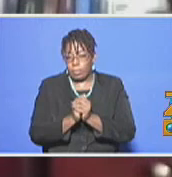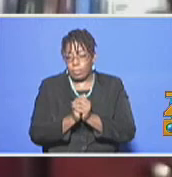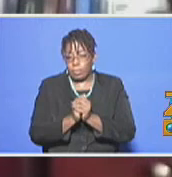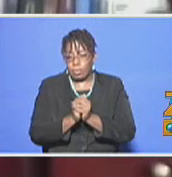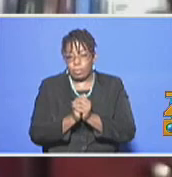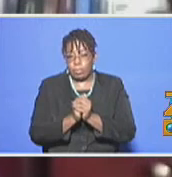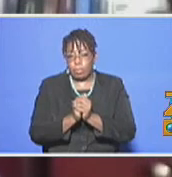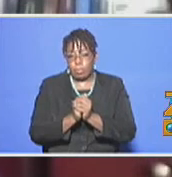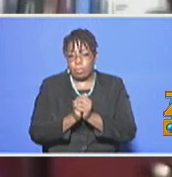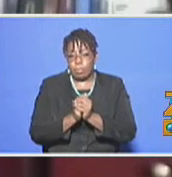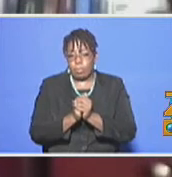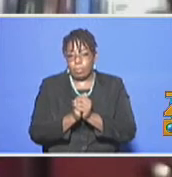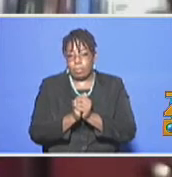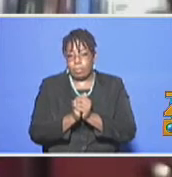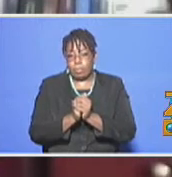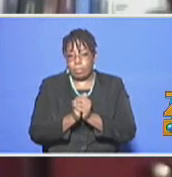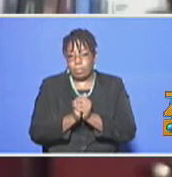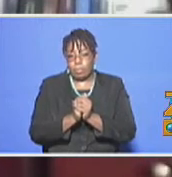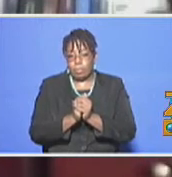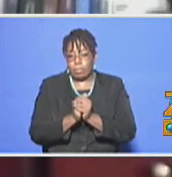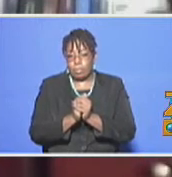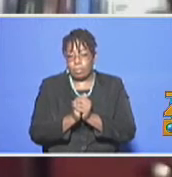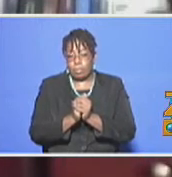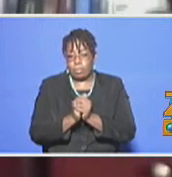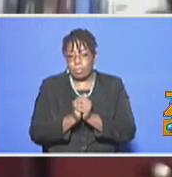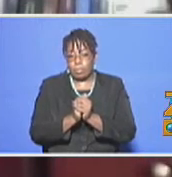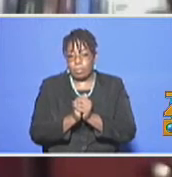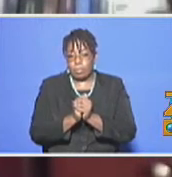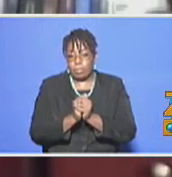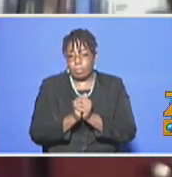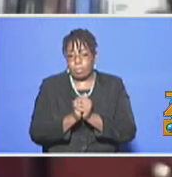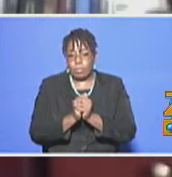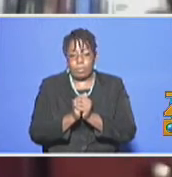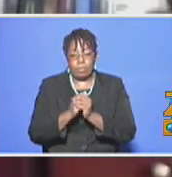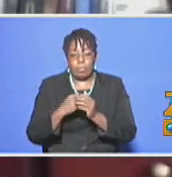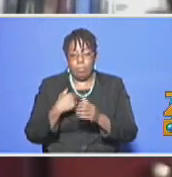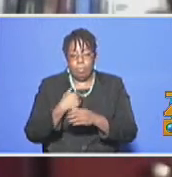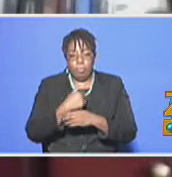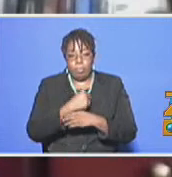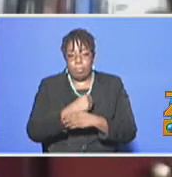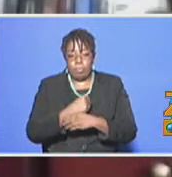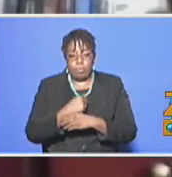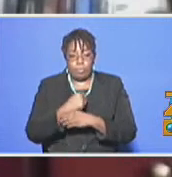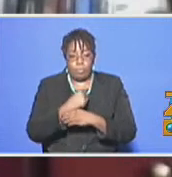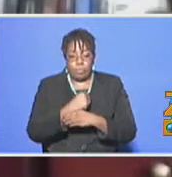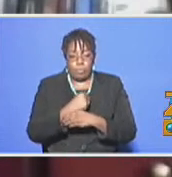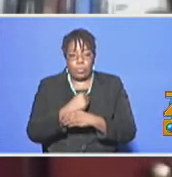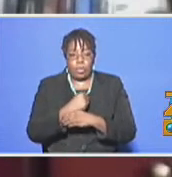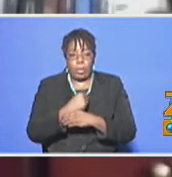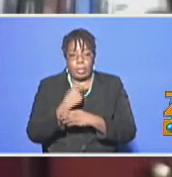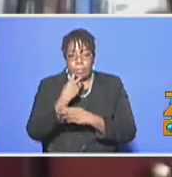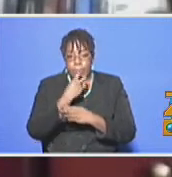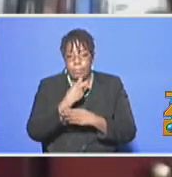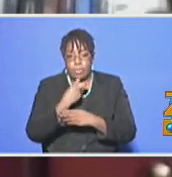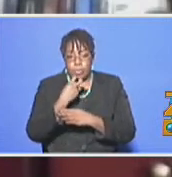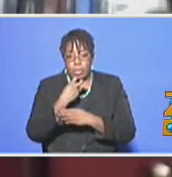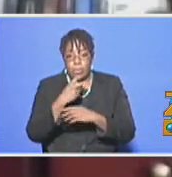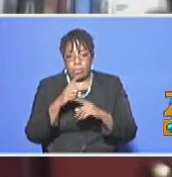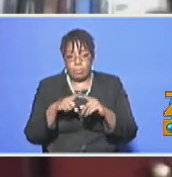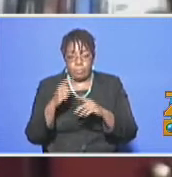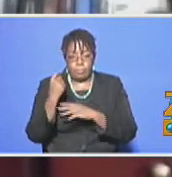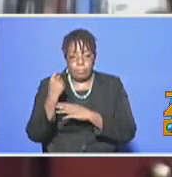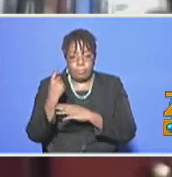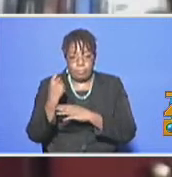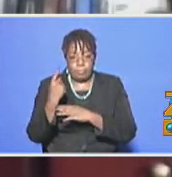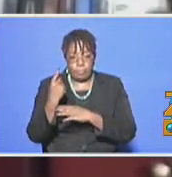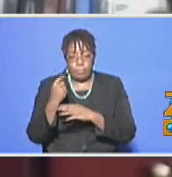movement. It is also the priority that has engaged me as Secretary General over the past decade, along with making the integration